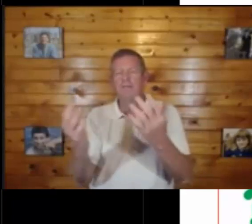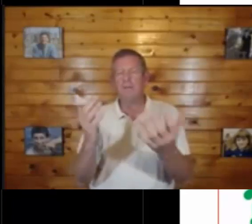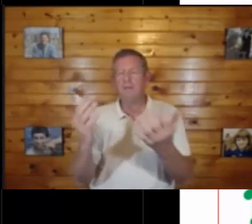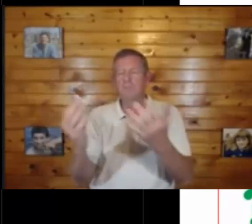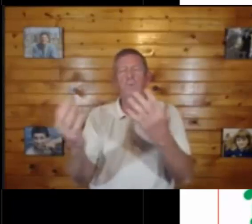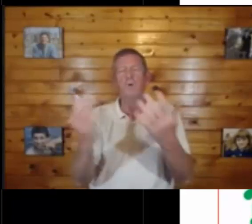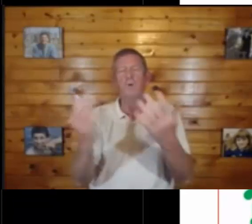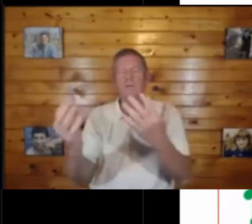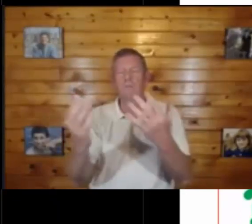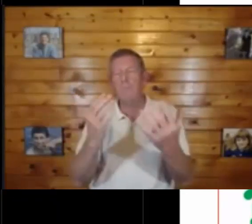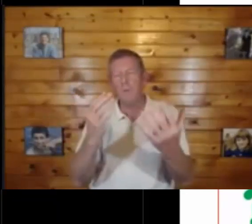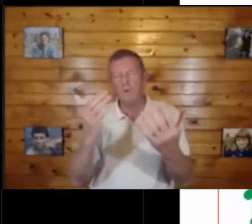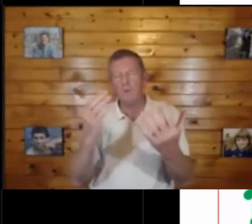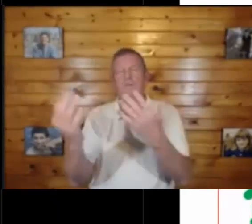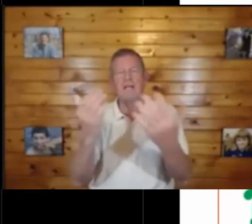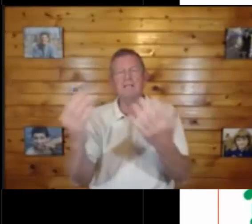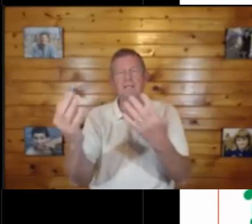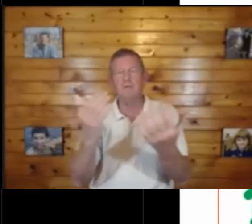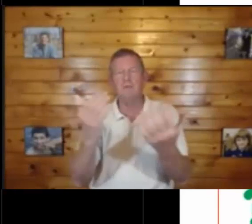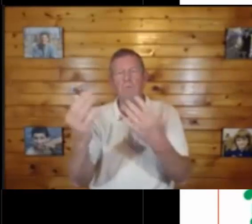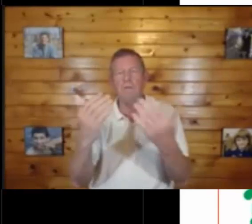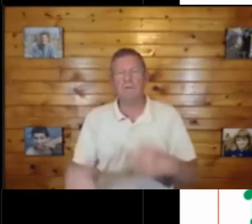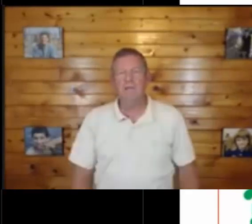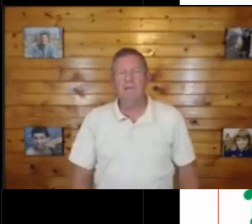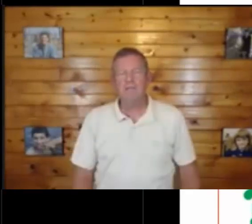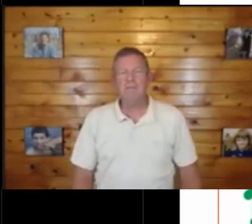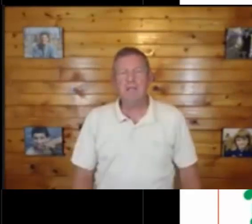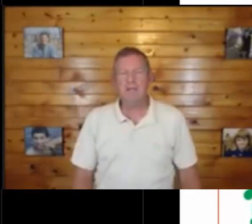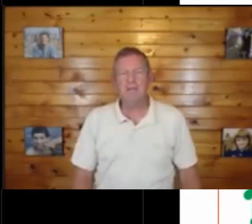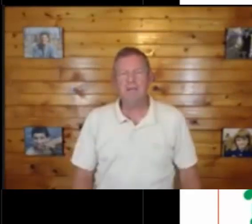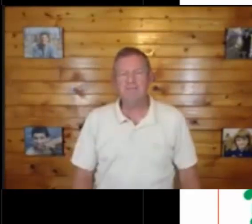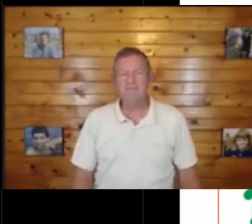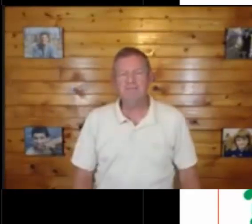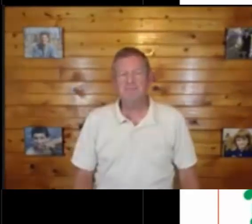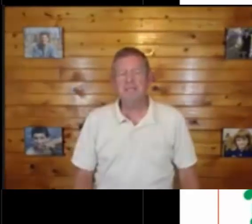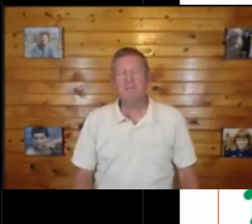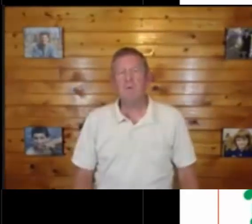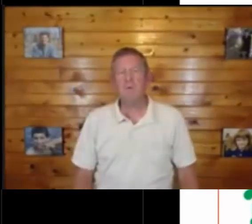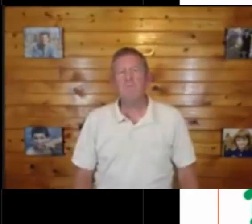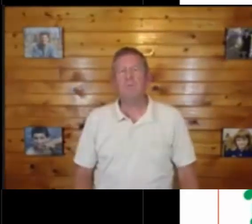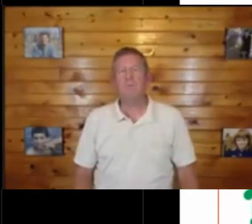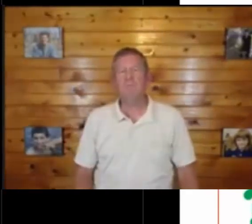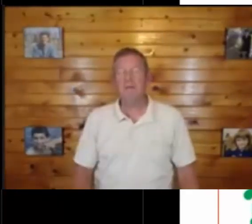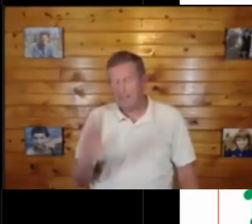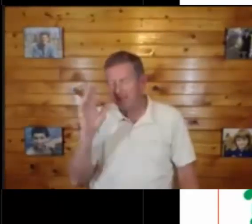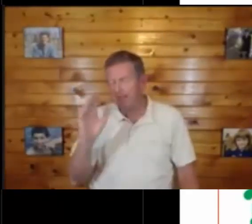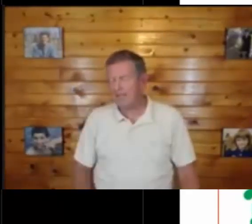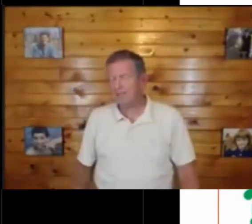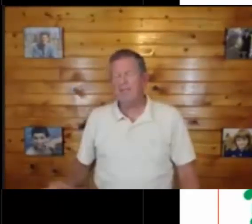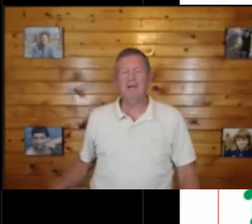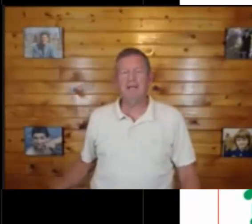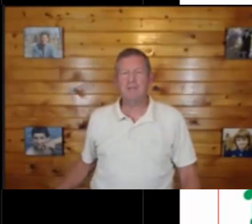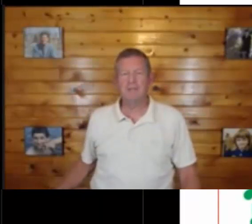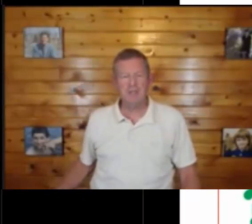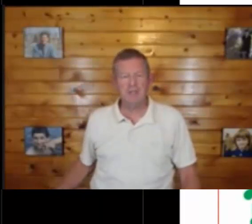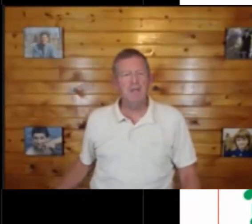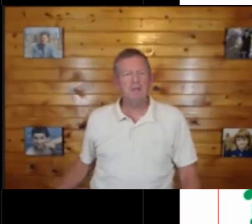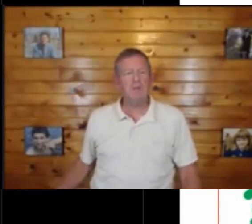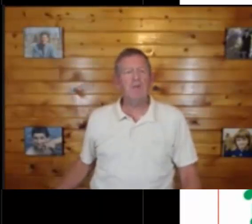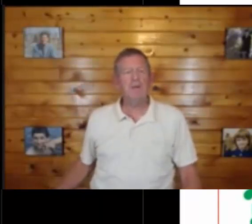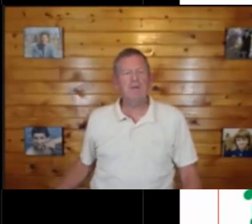the proportional sizes of the 2 windows to make things more visible. But in any case, let